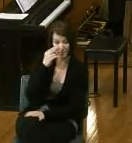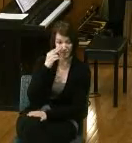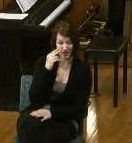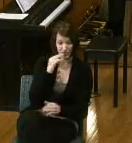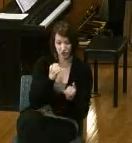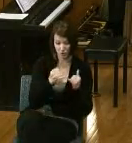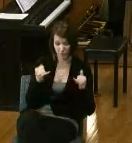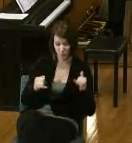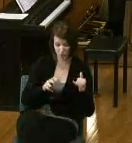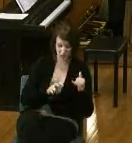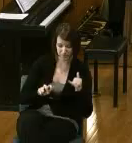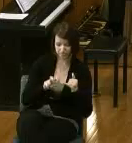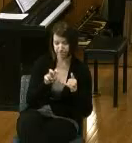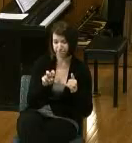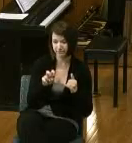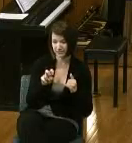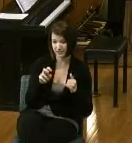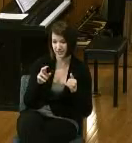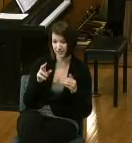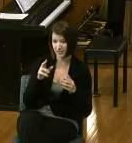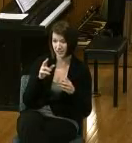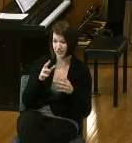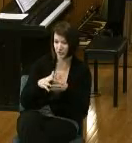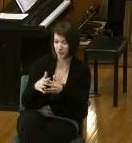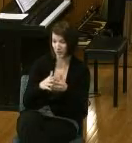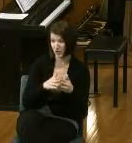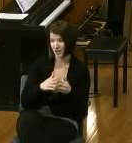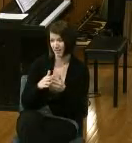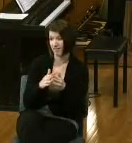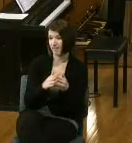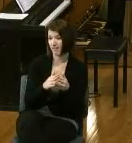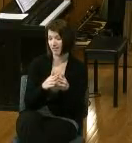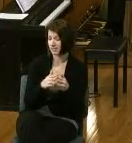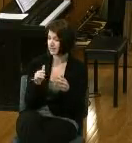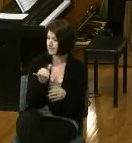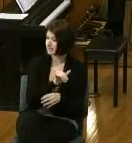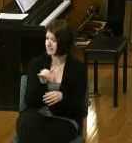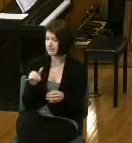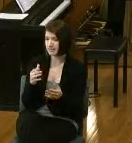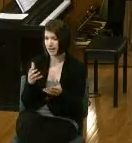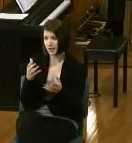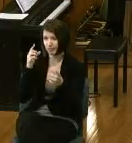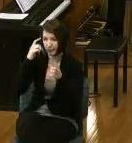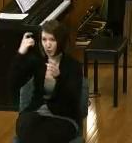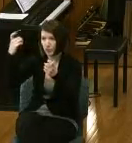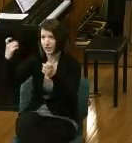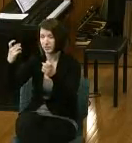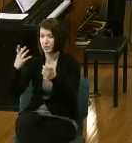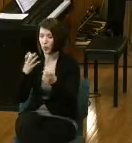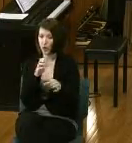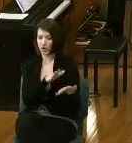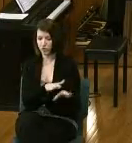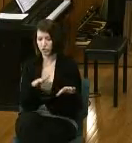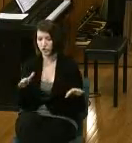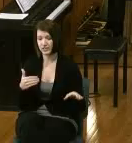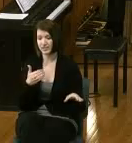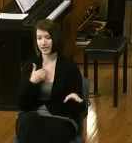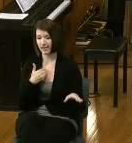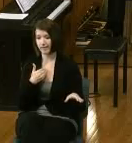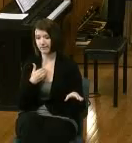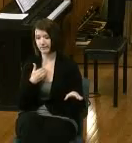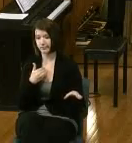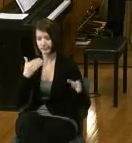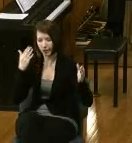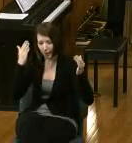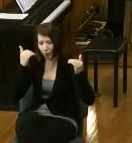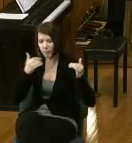States and wishing the same thing for her children, that they would have hope, that they would have a future that they wouldn't be able to have